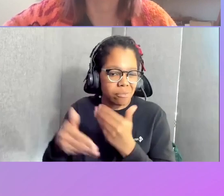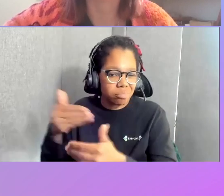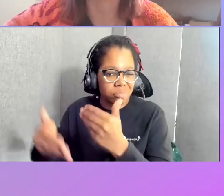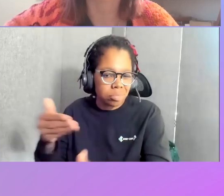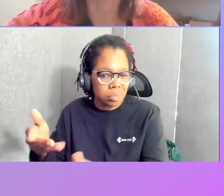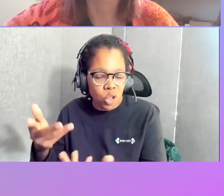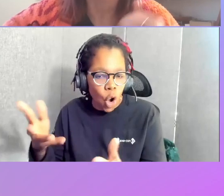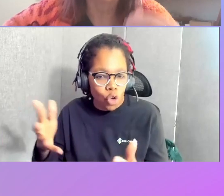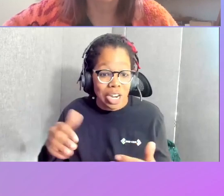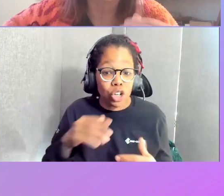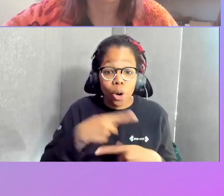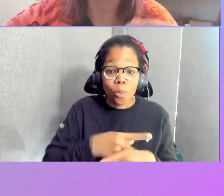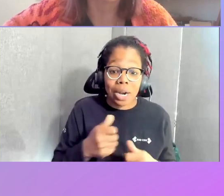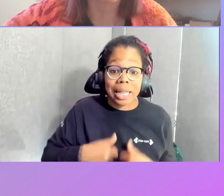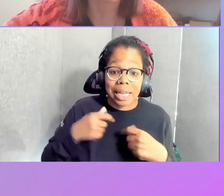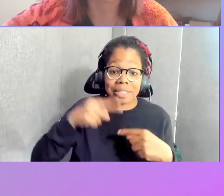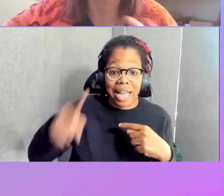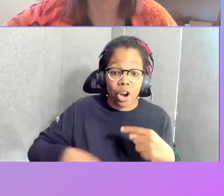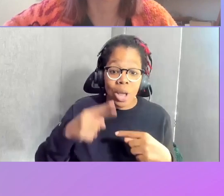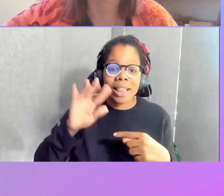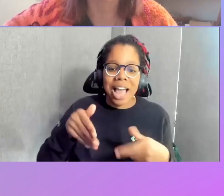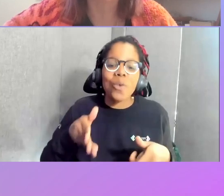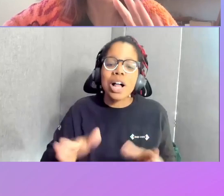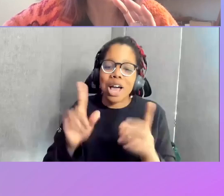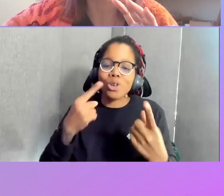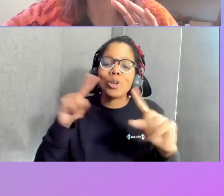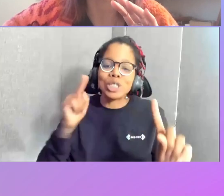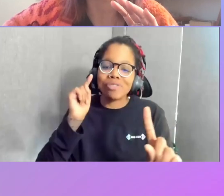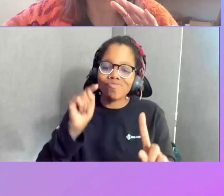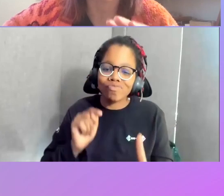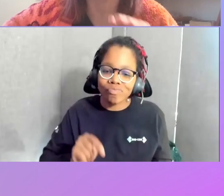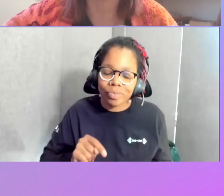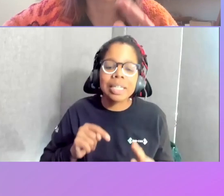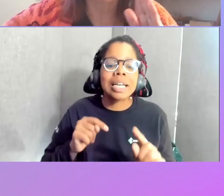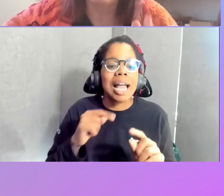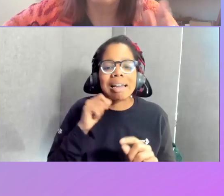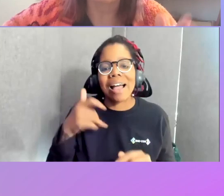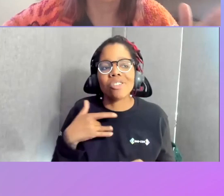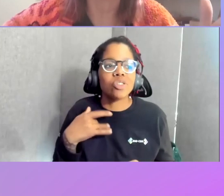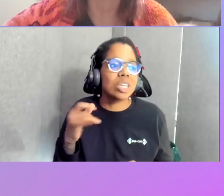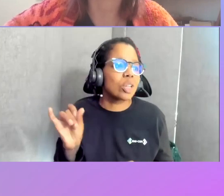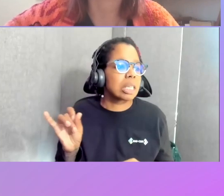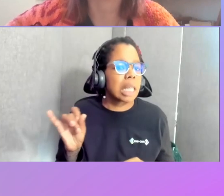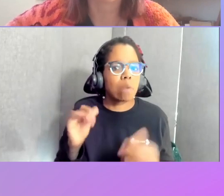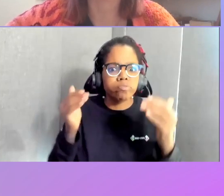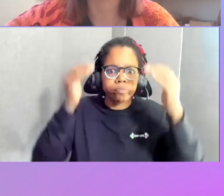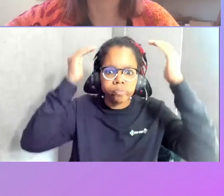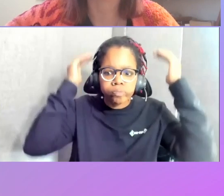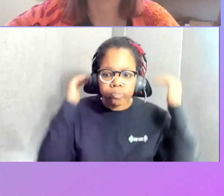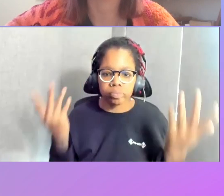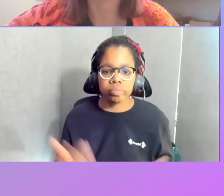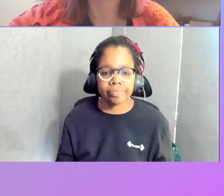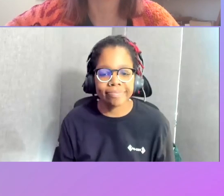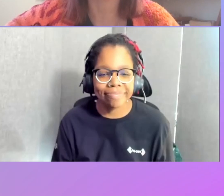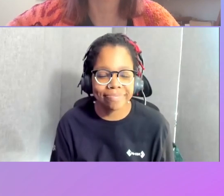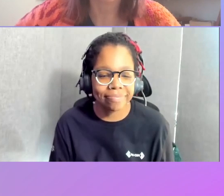your product lifecycle, then that will allow you to achieve those things and not feel like it's an overwhelming process.